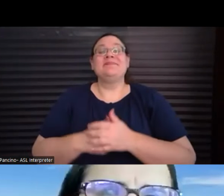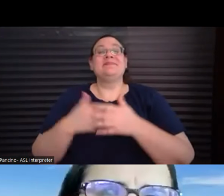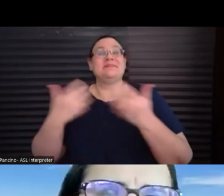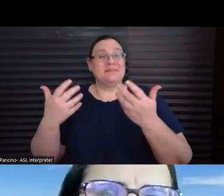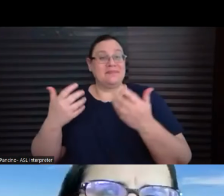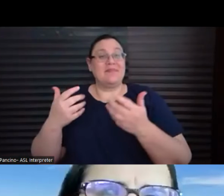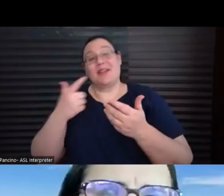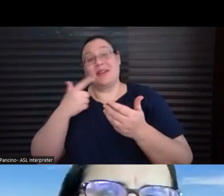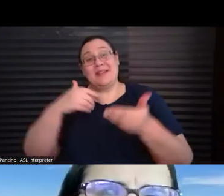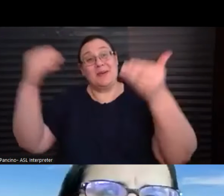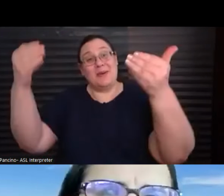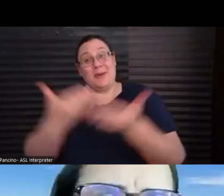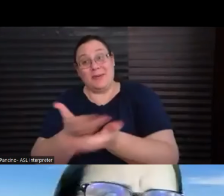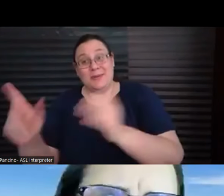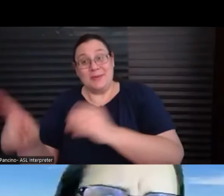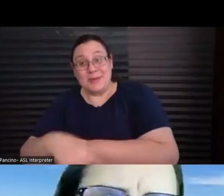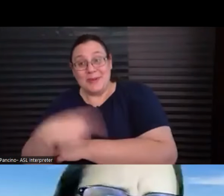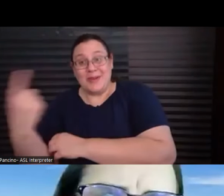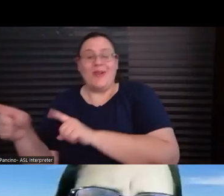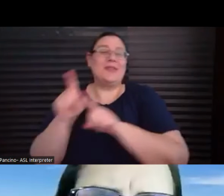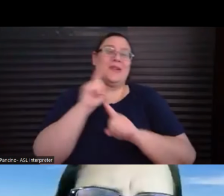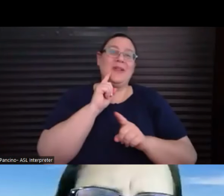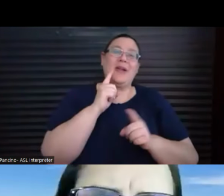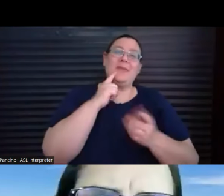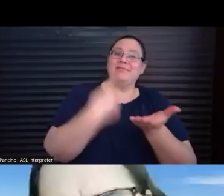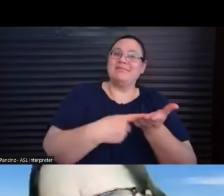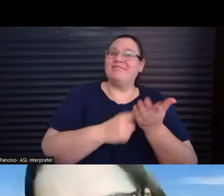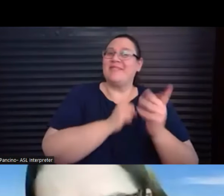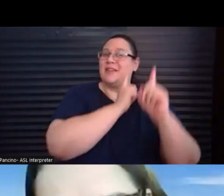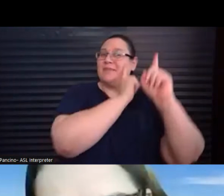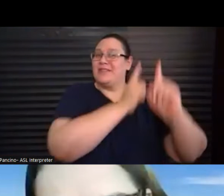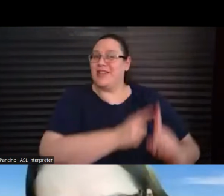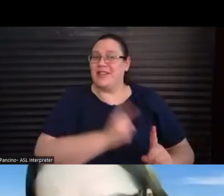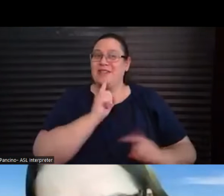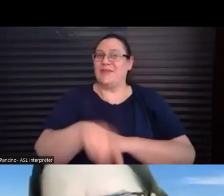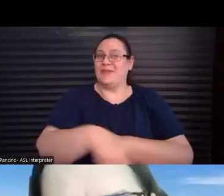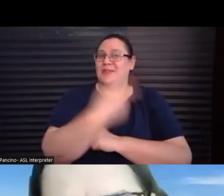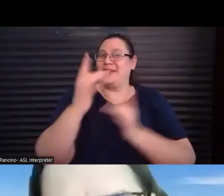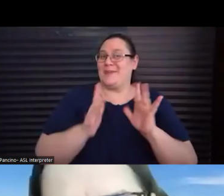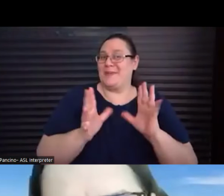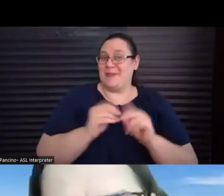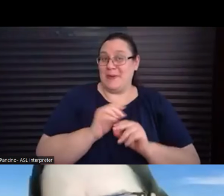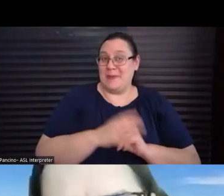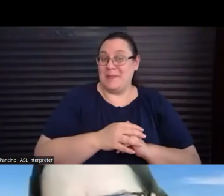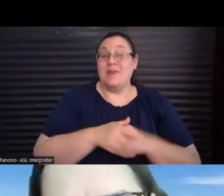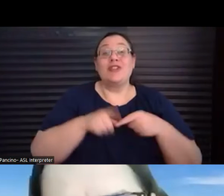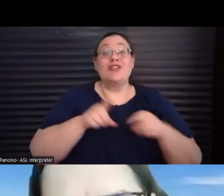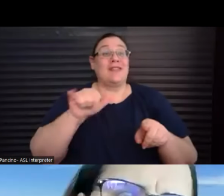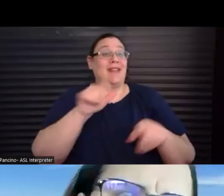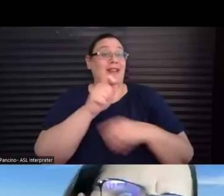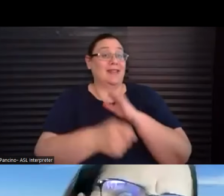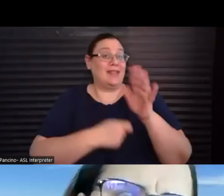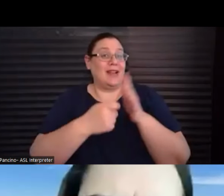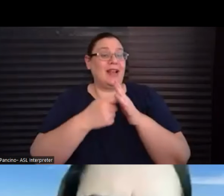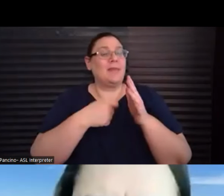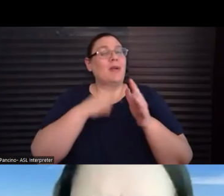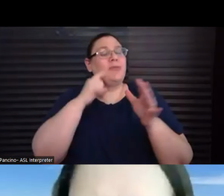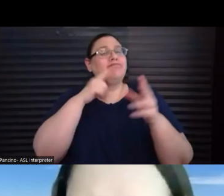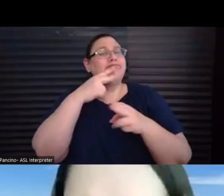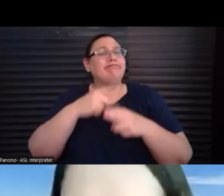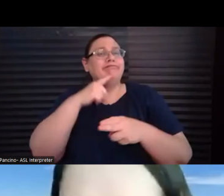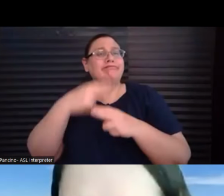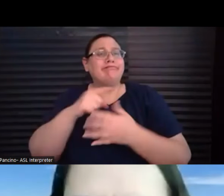you today, I will also review the objectives of today's webinar. As I do, I will highlight resources that you can